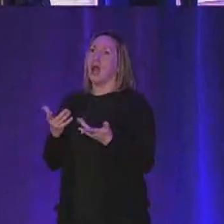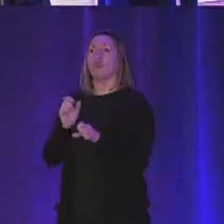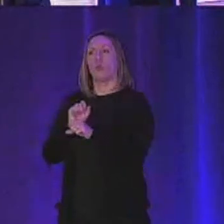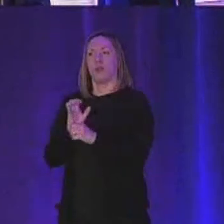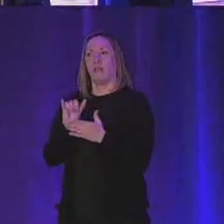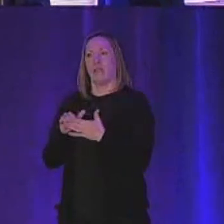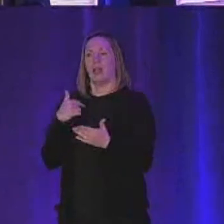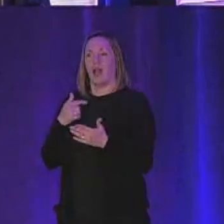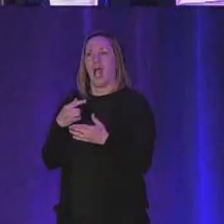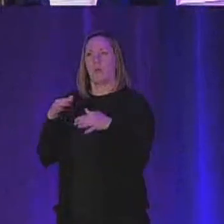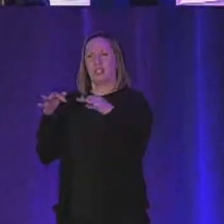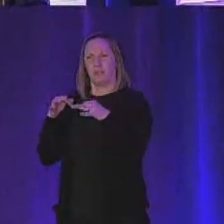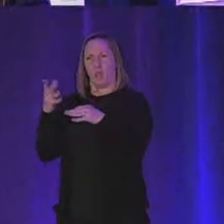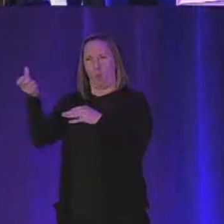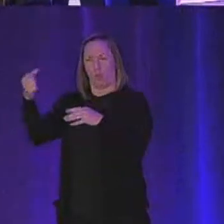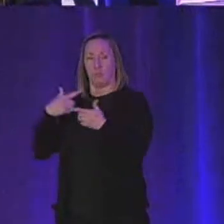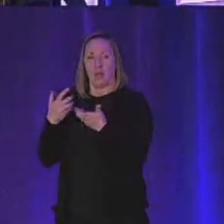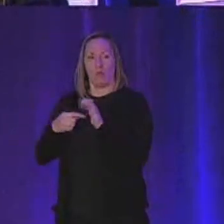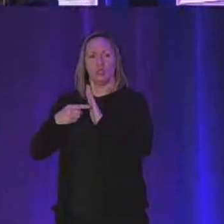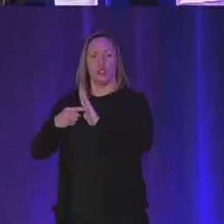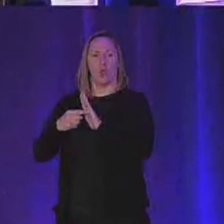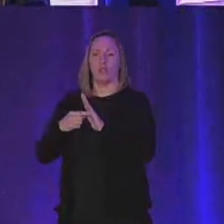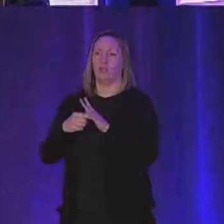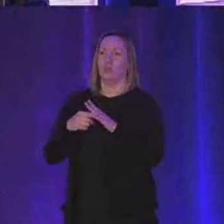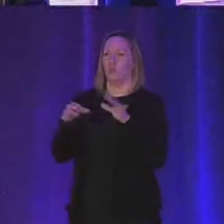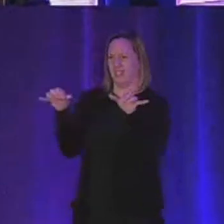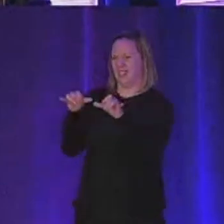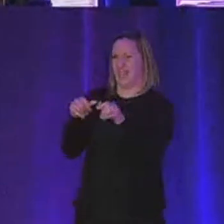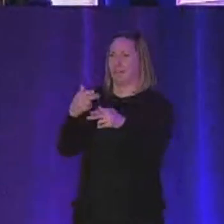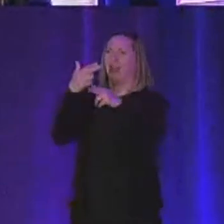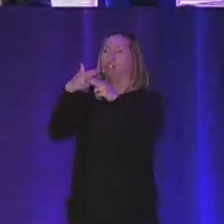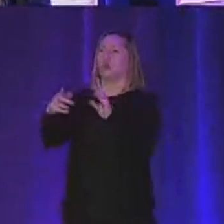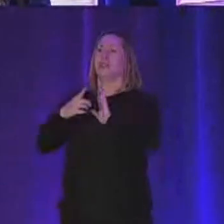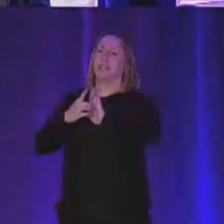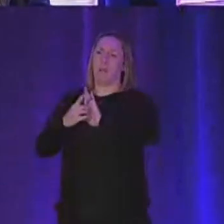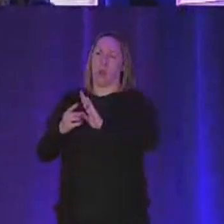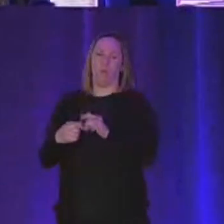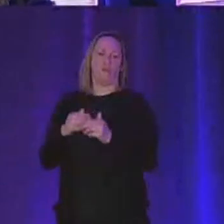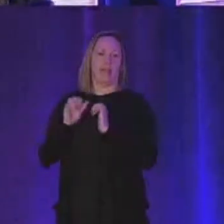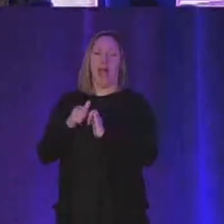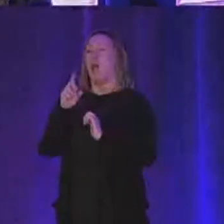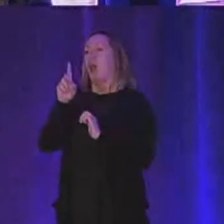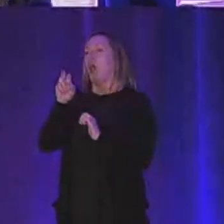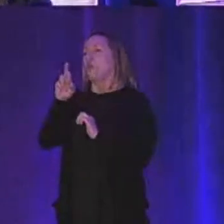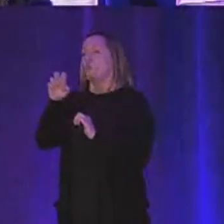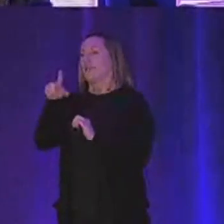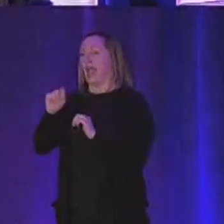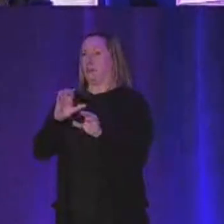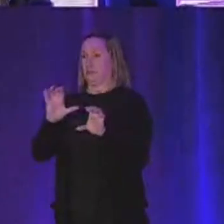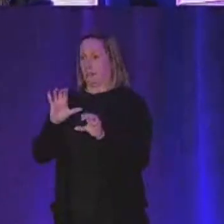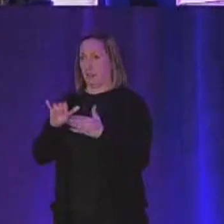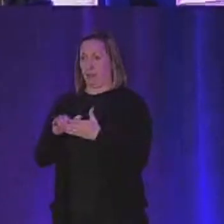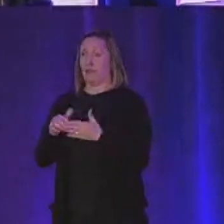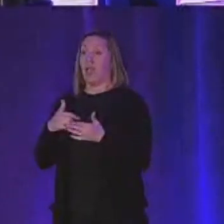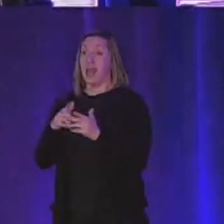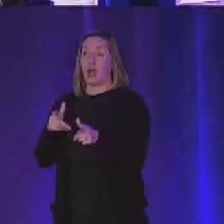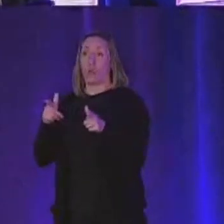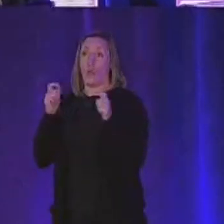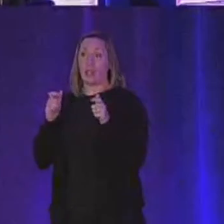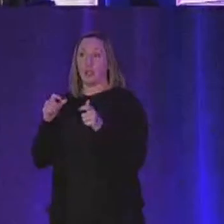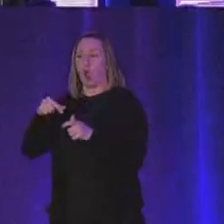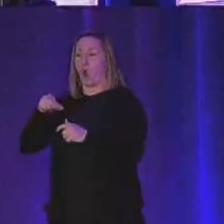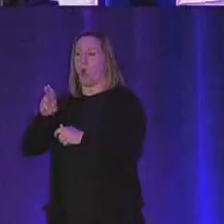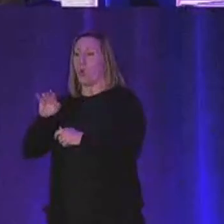about that in a minute, but I'd like to actually show you this bundle size thing by way of a little short demo about how React does it and about how Quick, anyone heard of